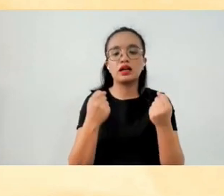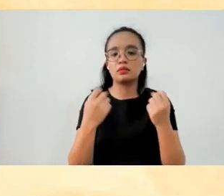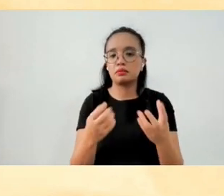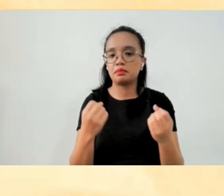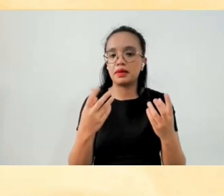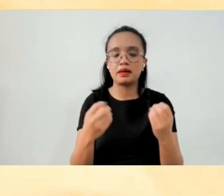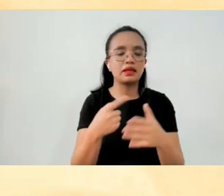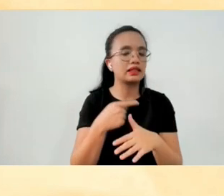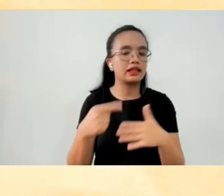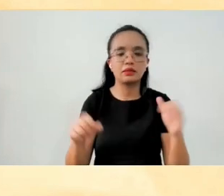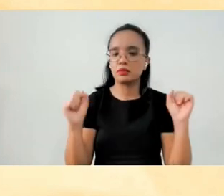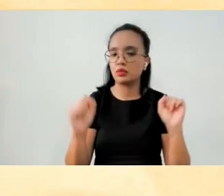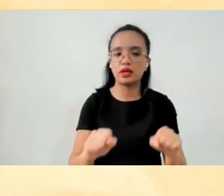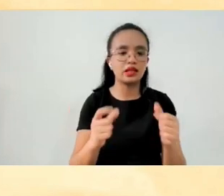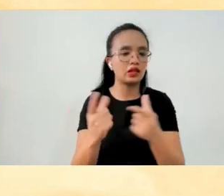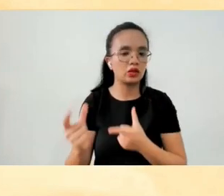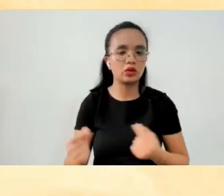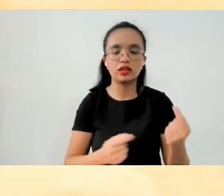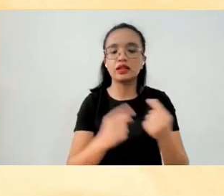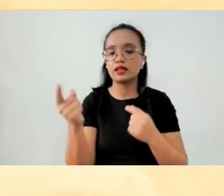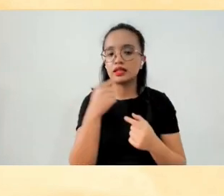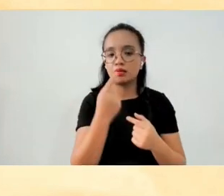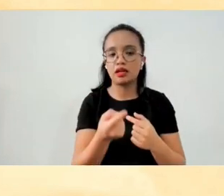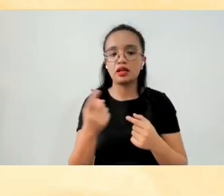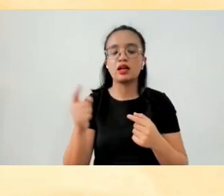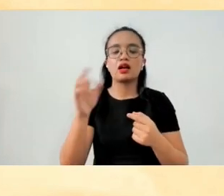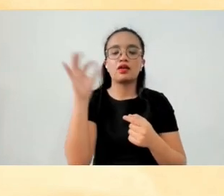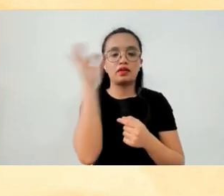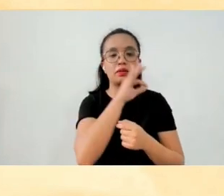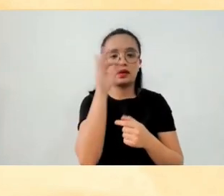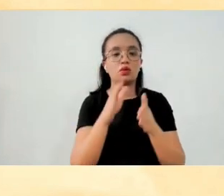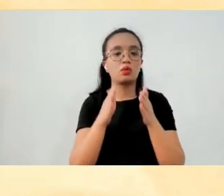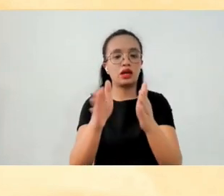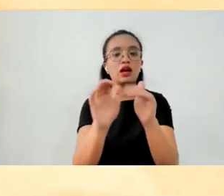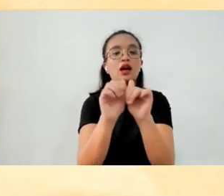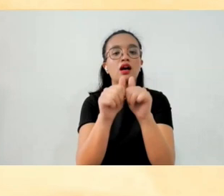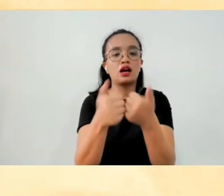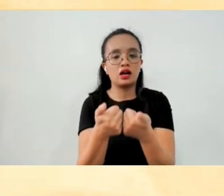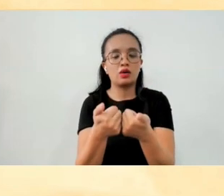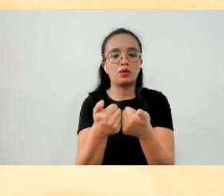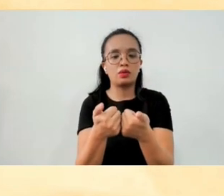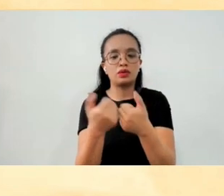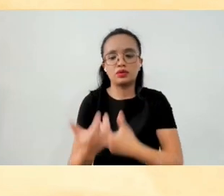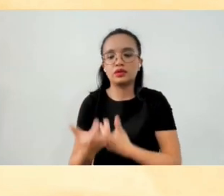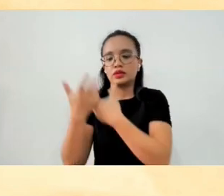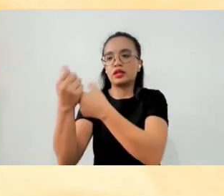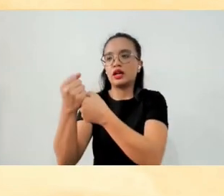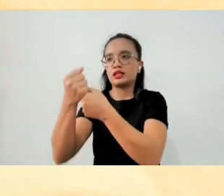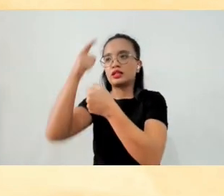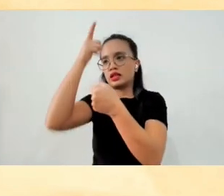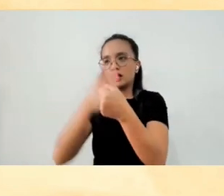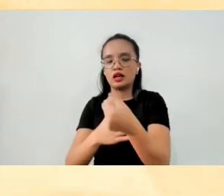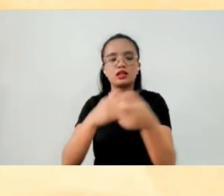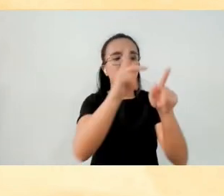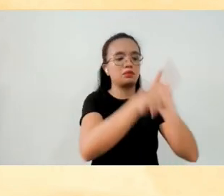we can do. And at the end, she mentioned the Filipino way, how our tiwala sa Diyos, tiwala sa kapwa-tao